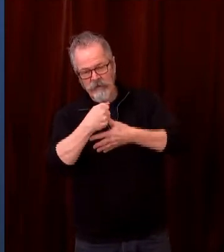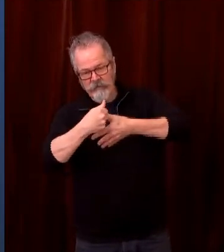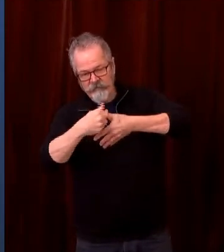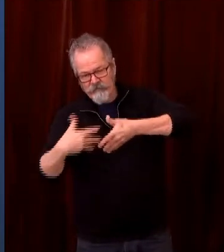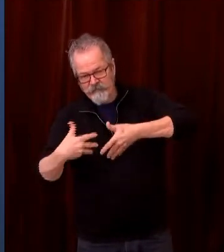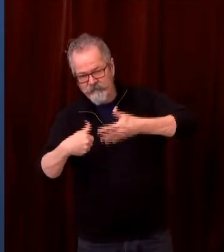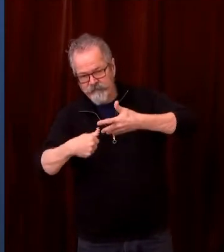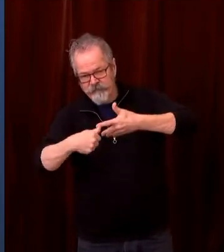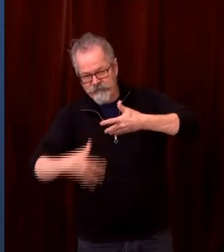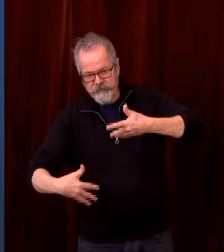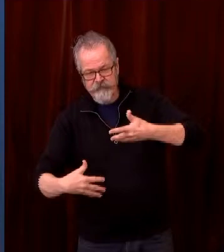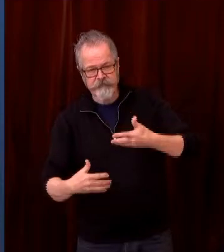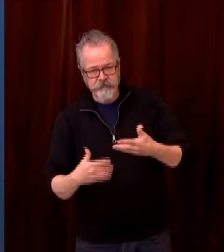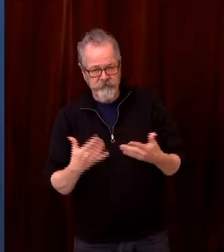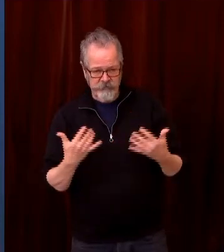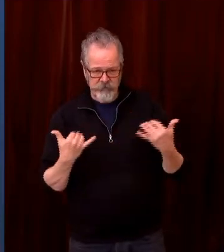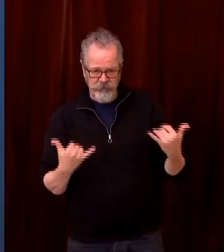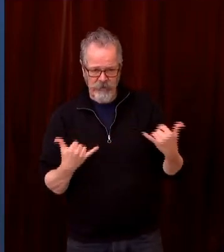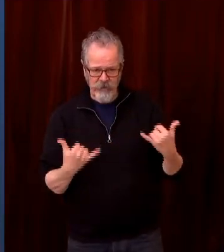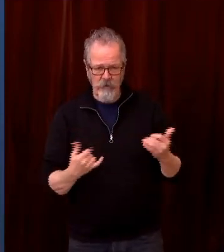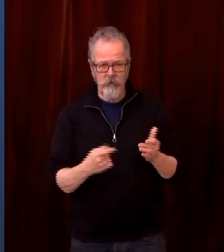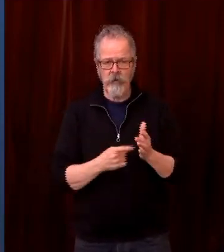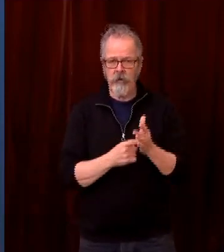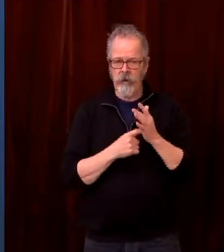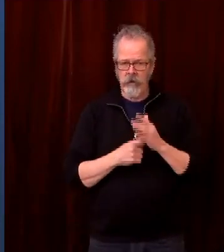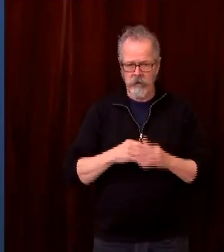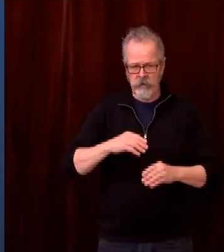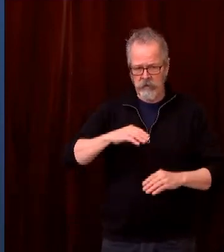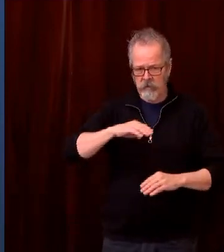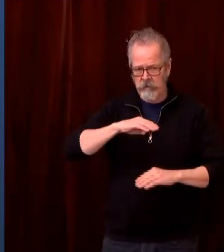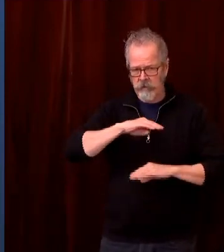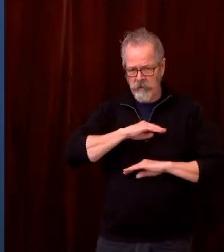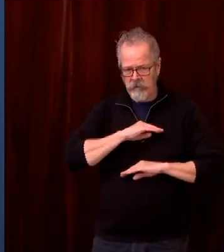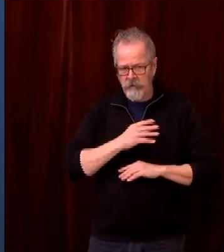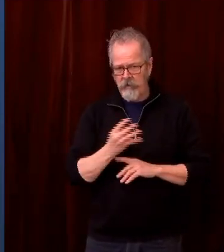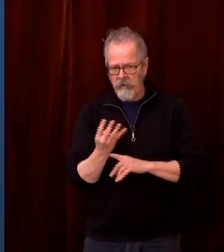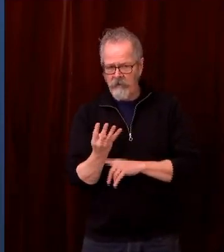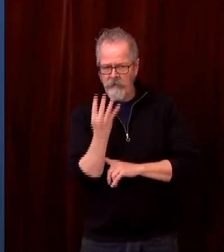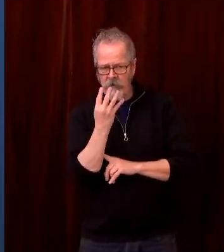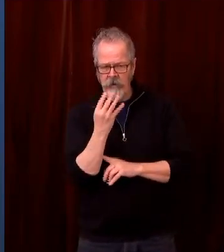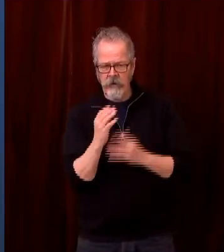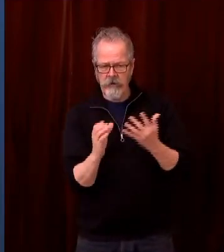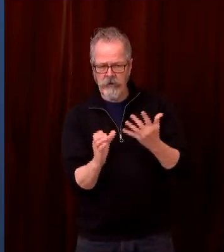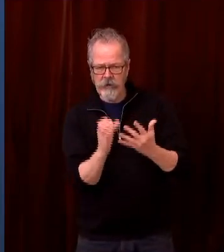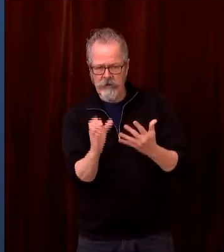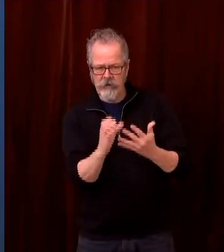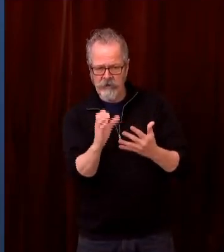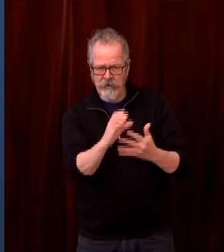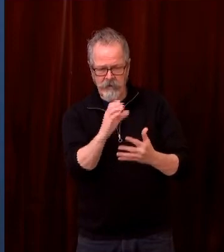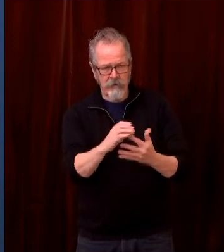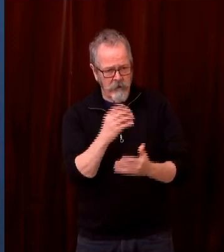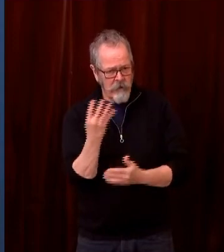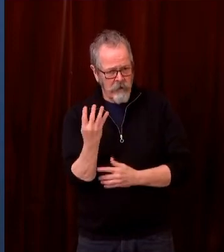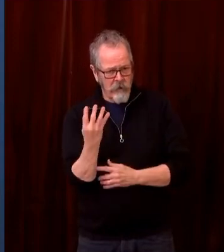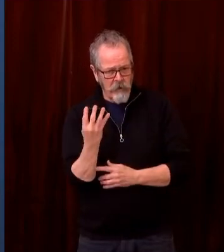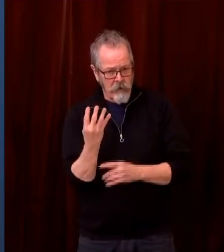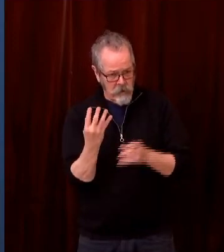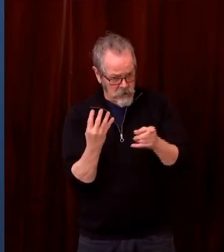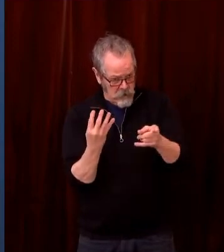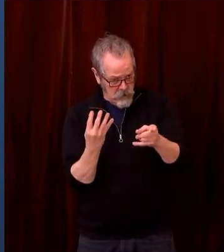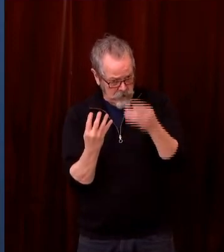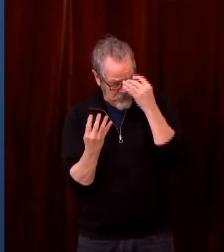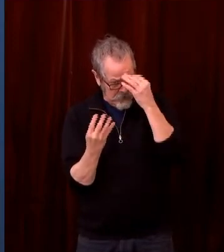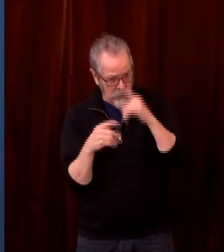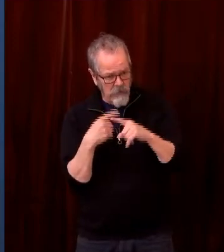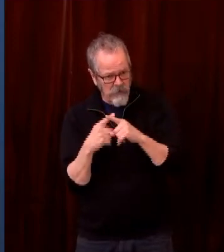I noticed the governor in California recently changed his restrictions based on ICU